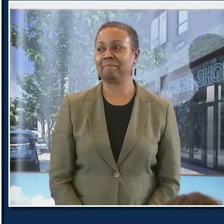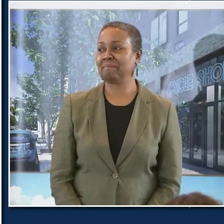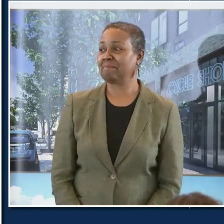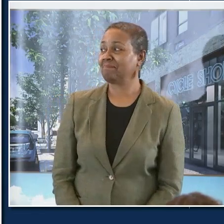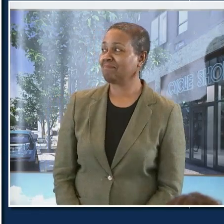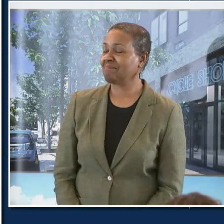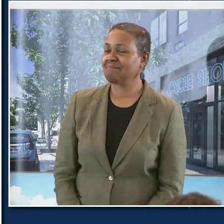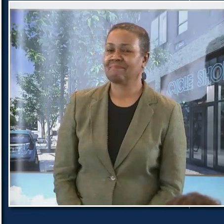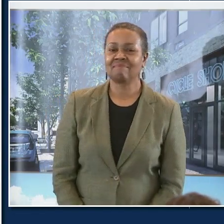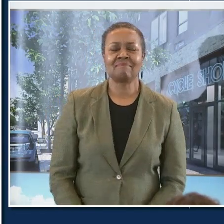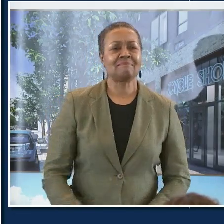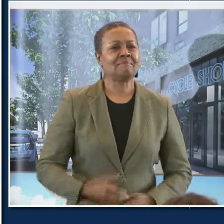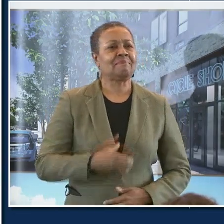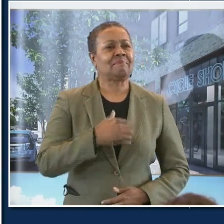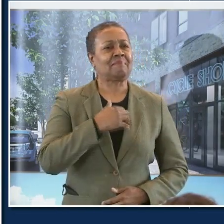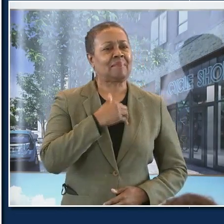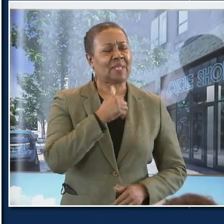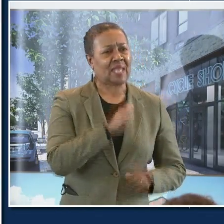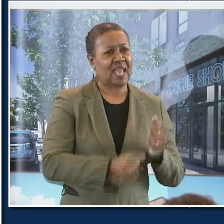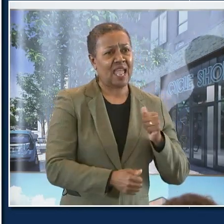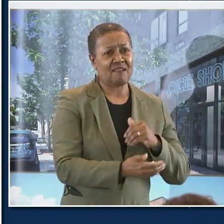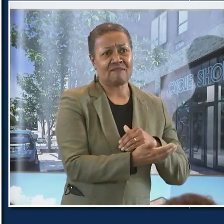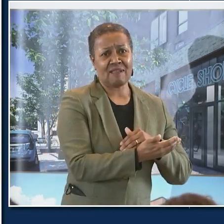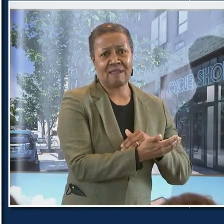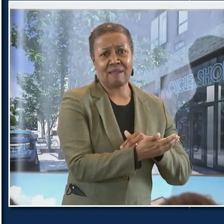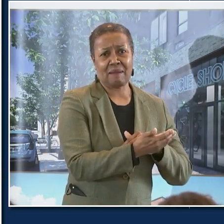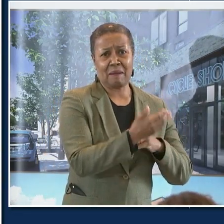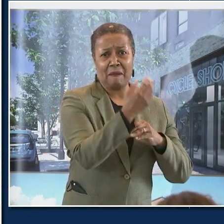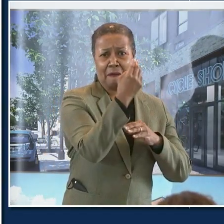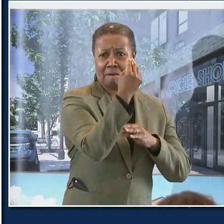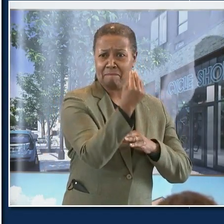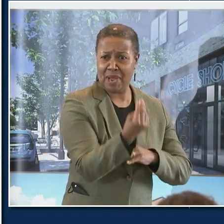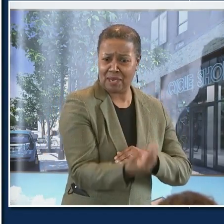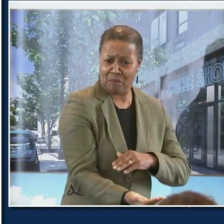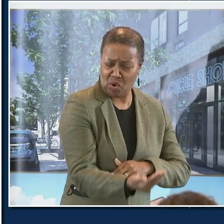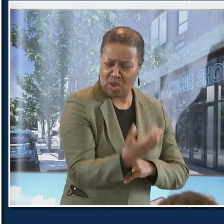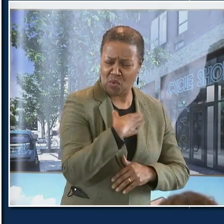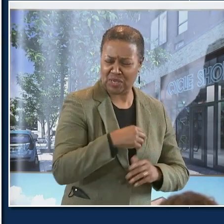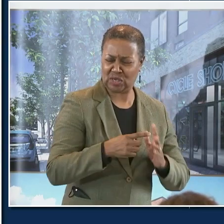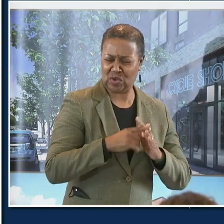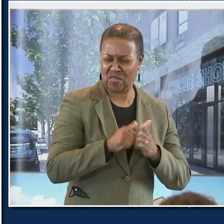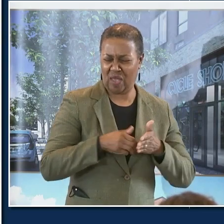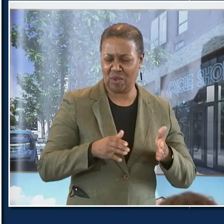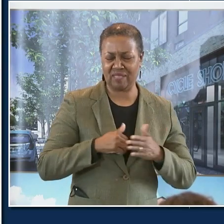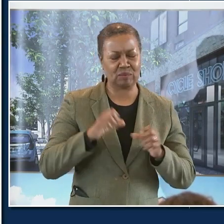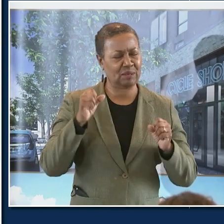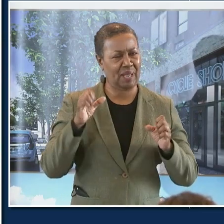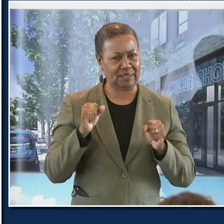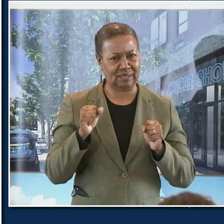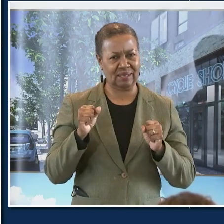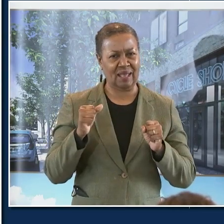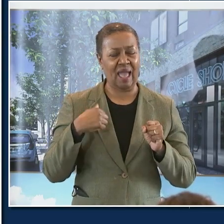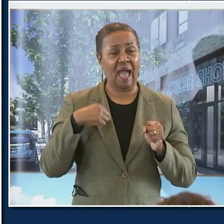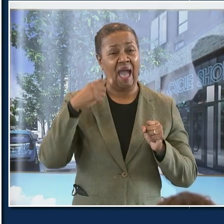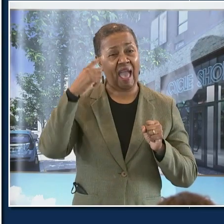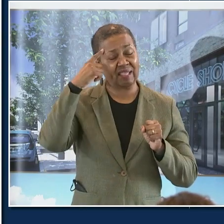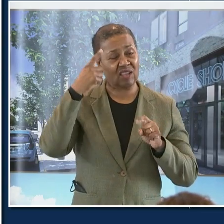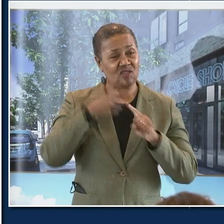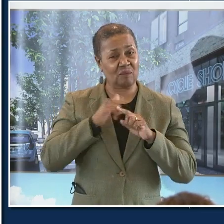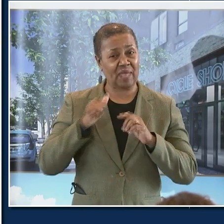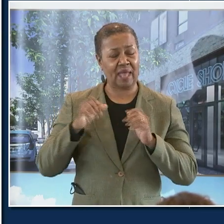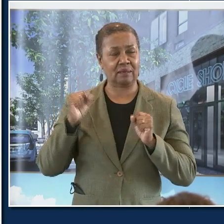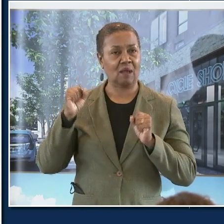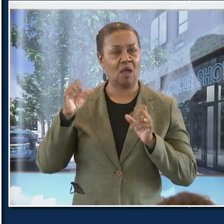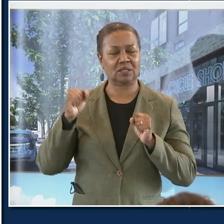I wish I could start every Monday morning like this. That was amazing. That was amazing. So I think we got from that incredible